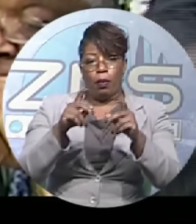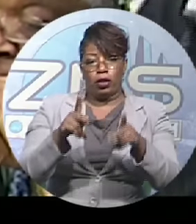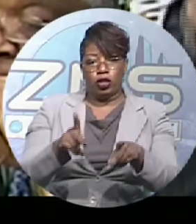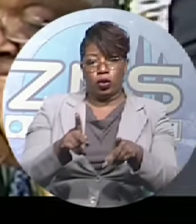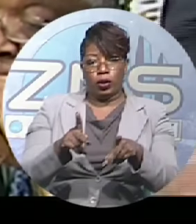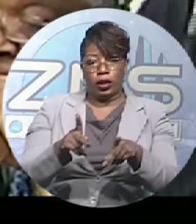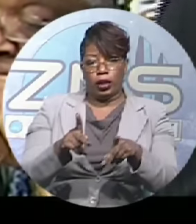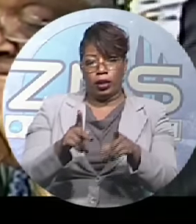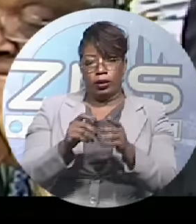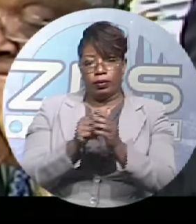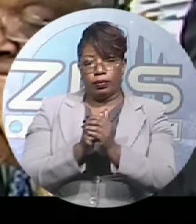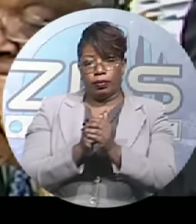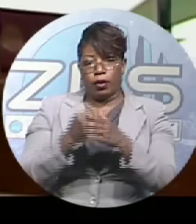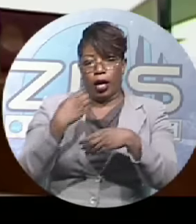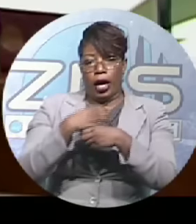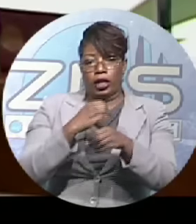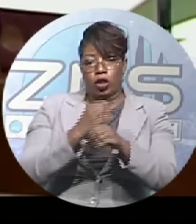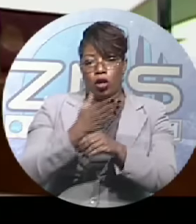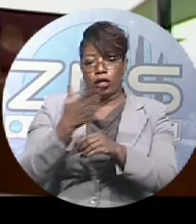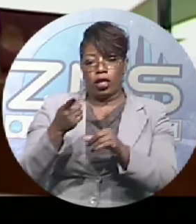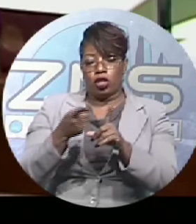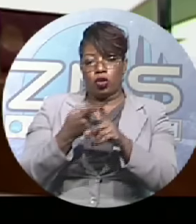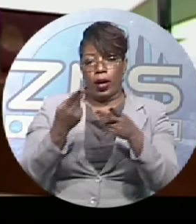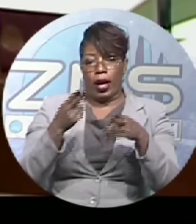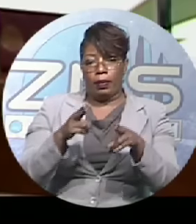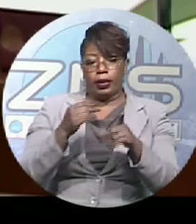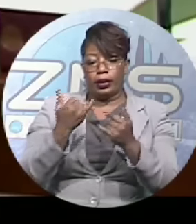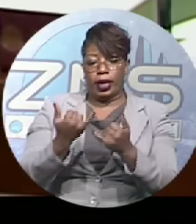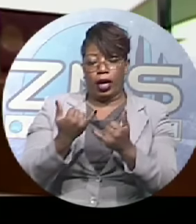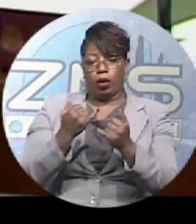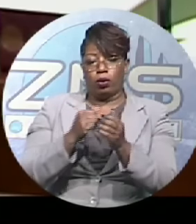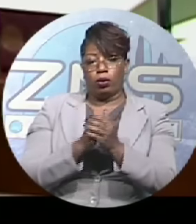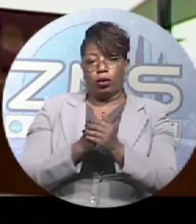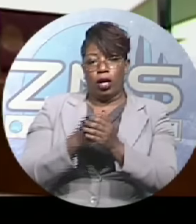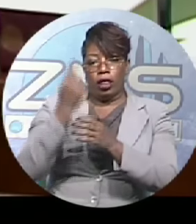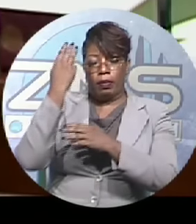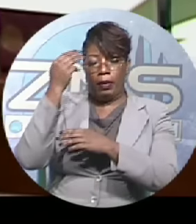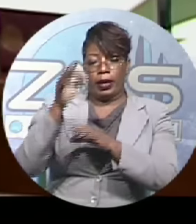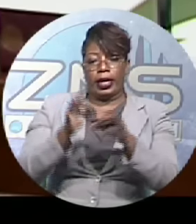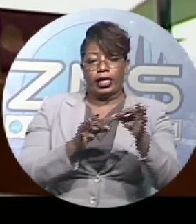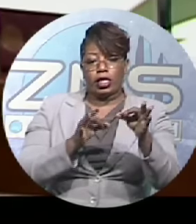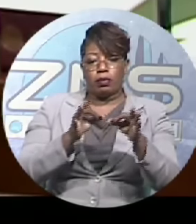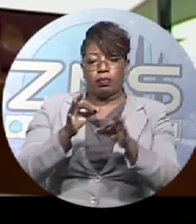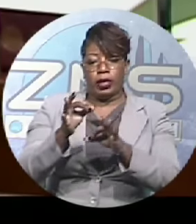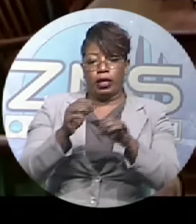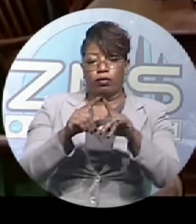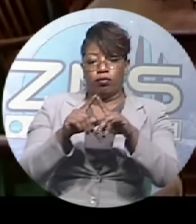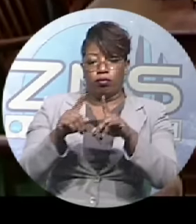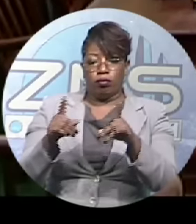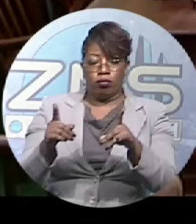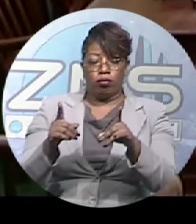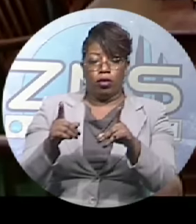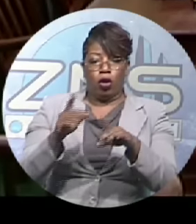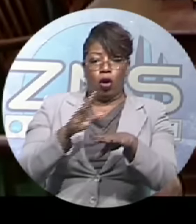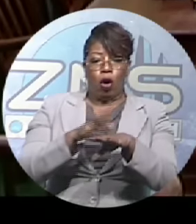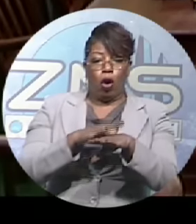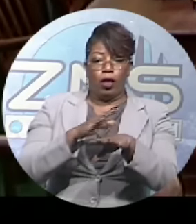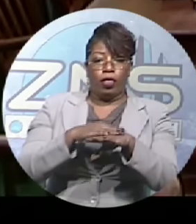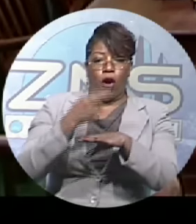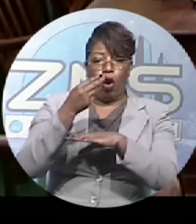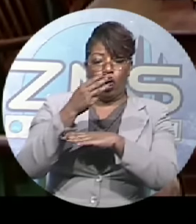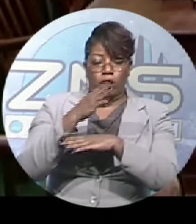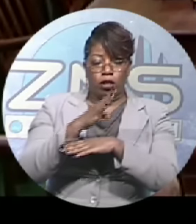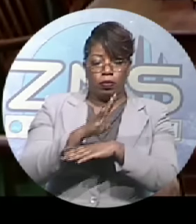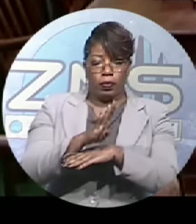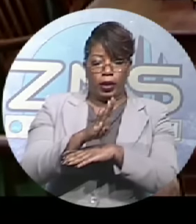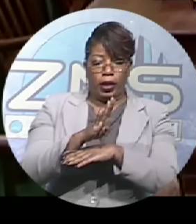we will cause things to happen. Prime Minister the Right Honorable Perry Christie explained the need for diversity on the Hawksbill Creek Agreement Review Committee